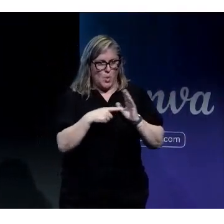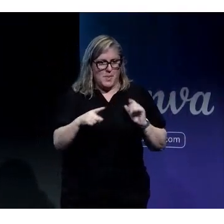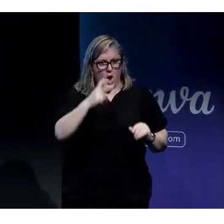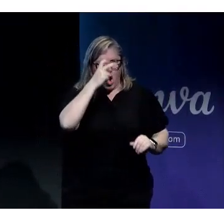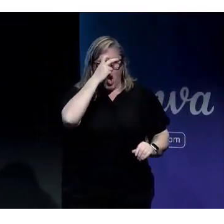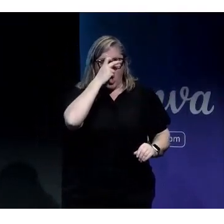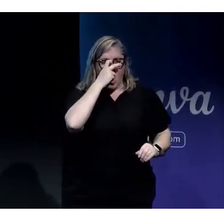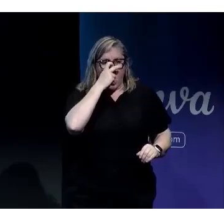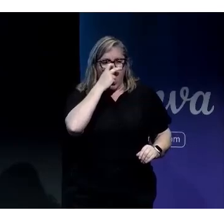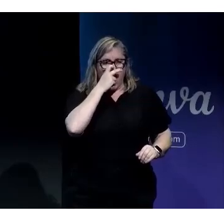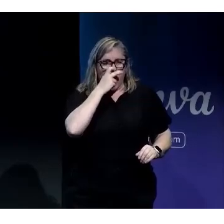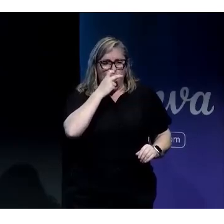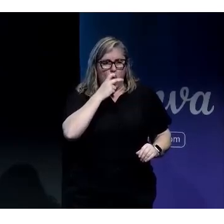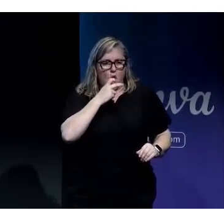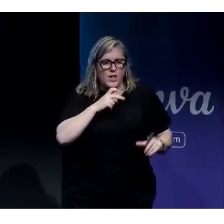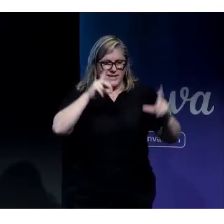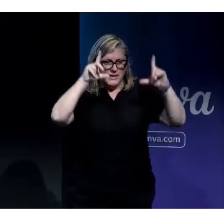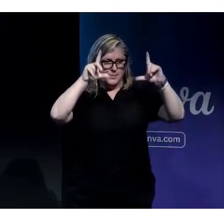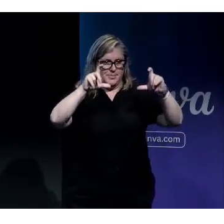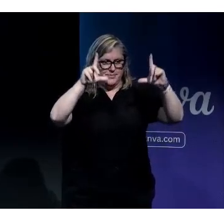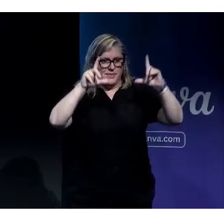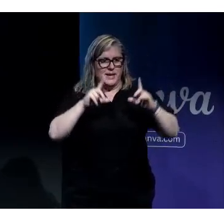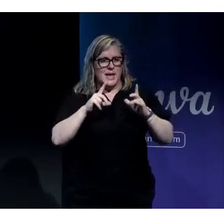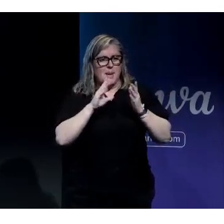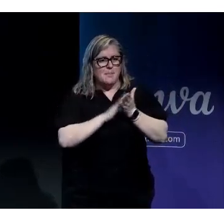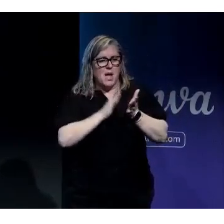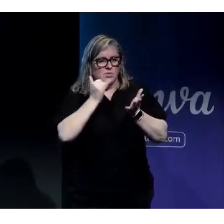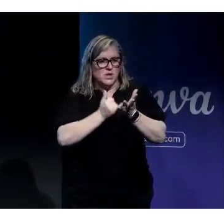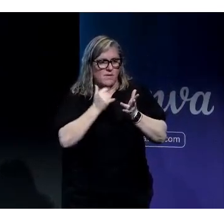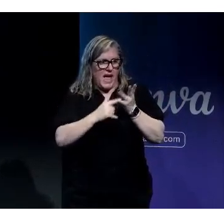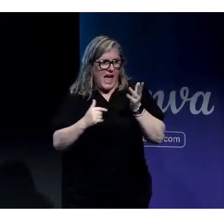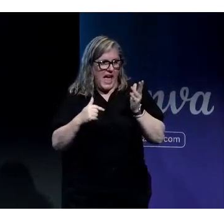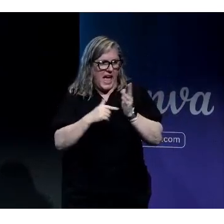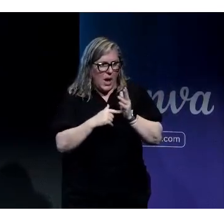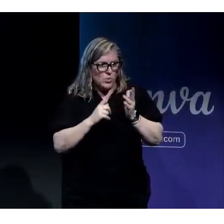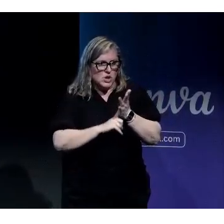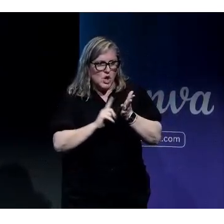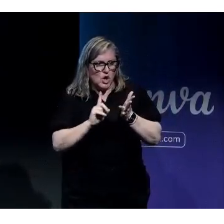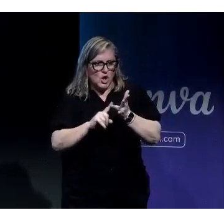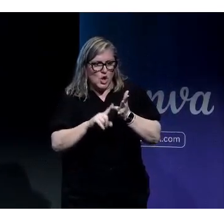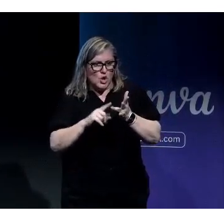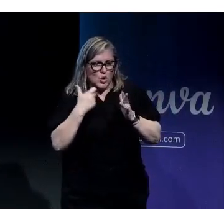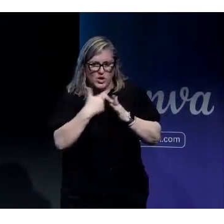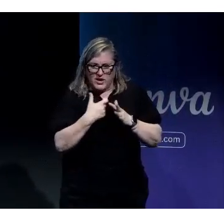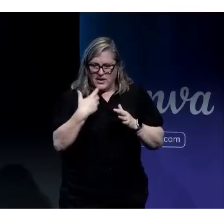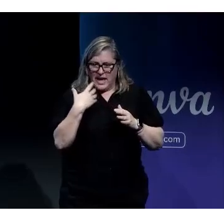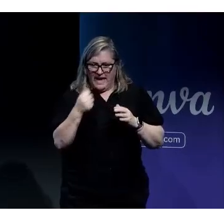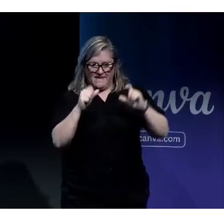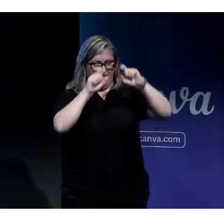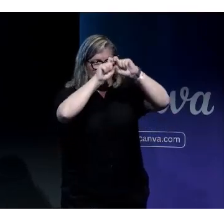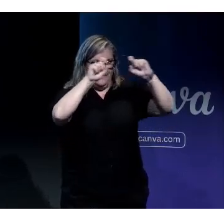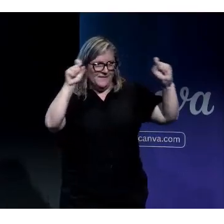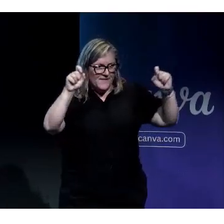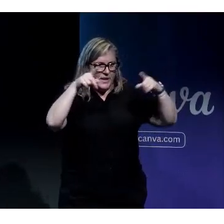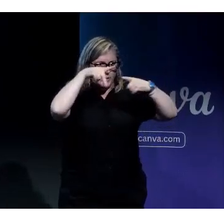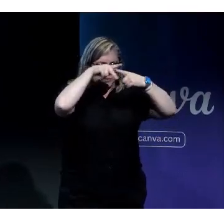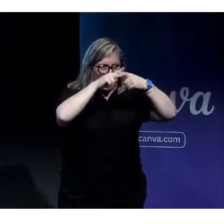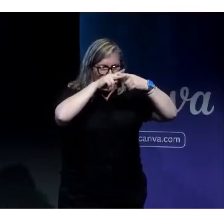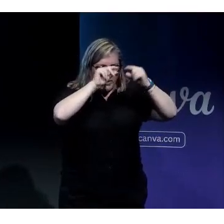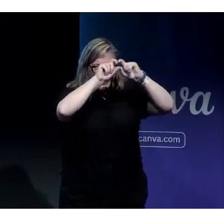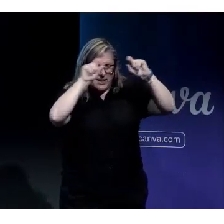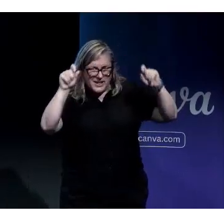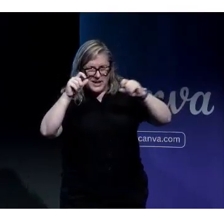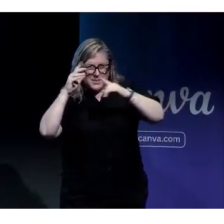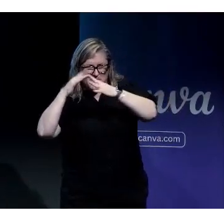old screenshot of Microsoft Outlook. We've got our toolbars and our inboxes and an outbox, which I've never